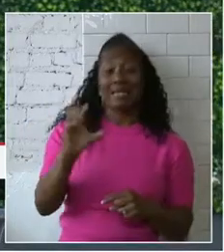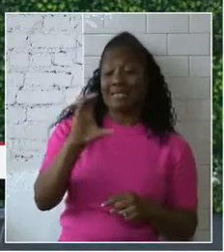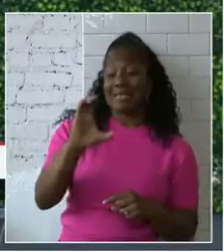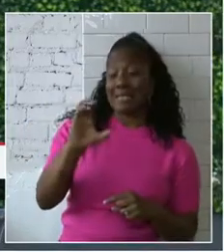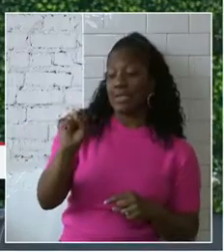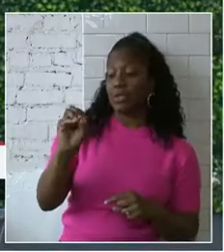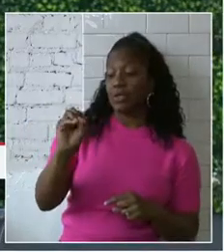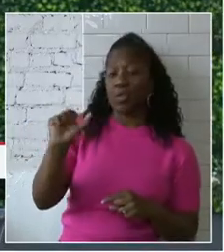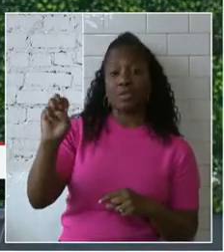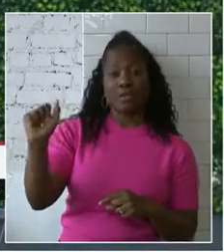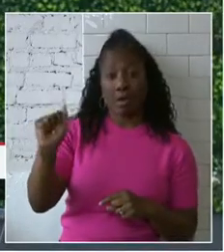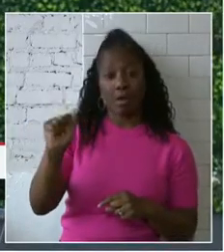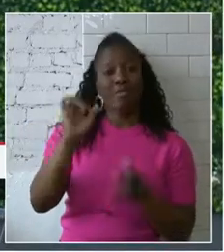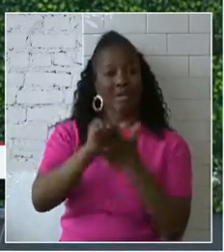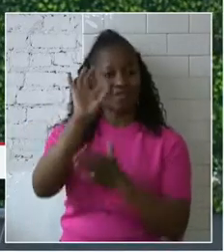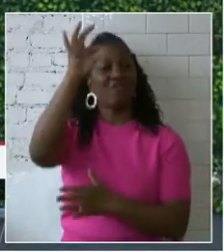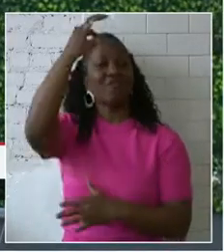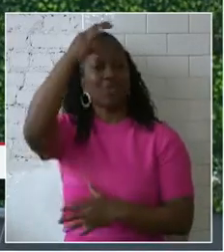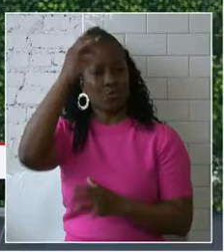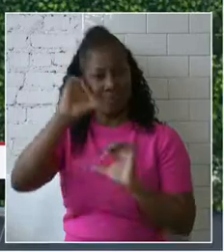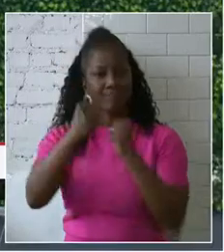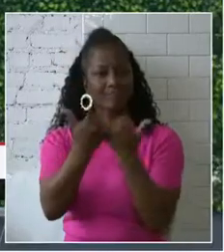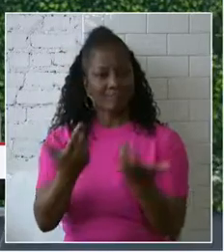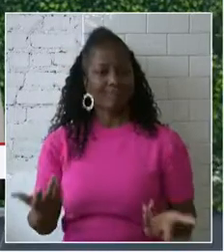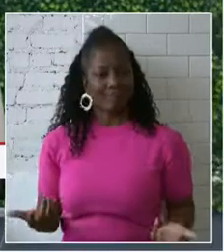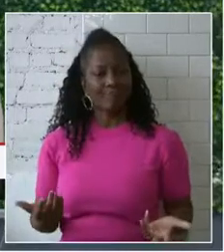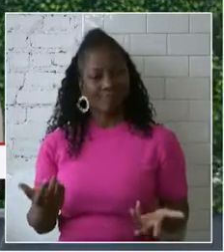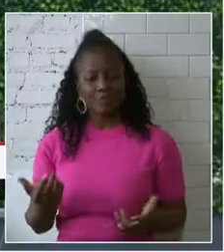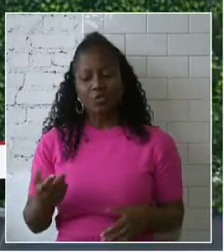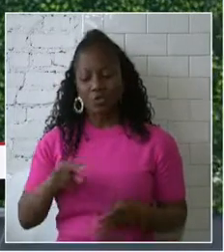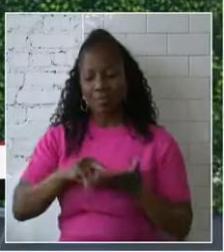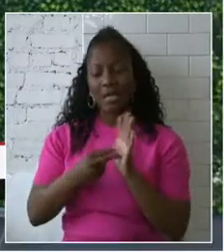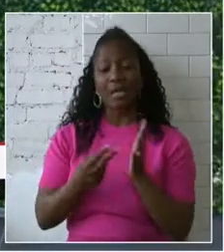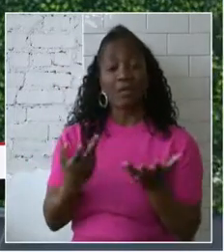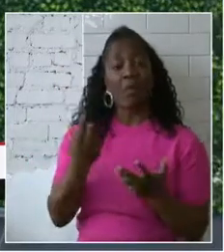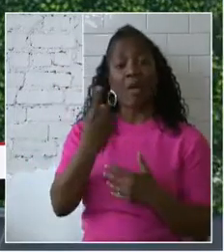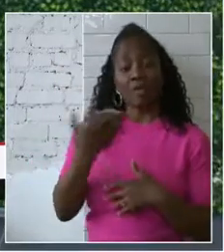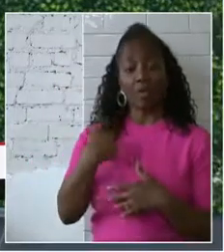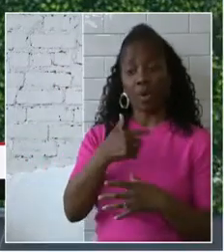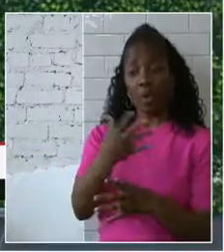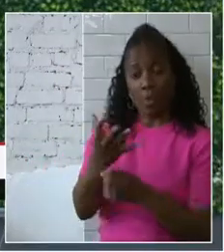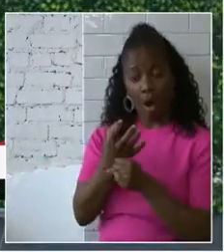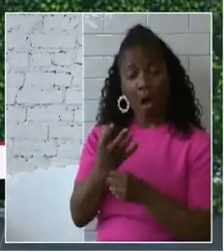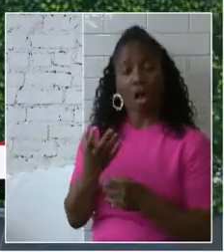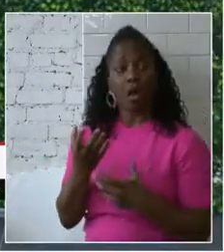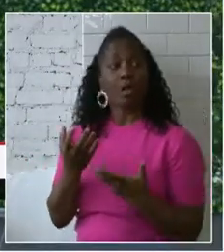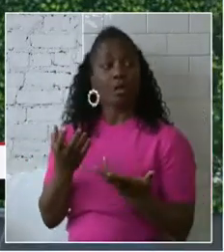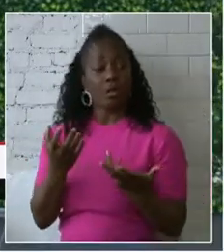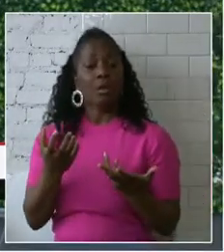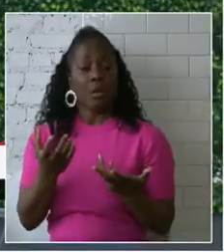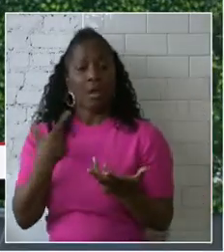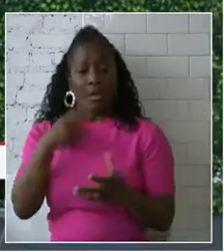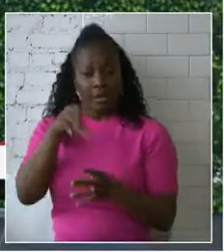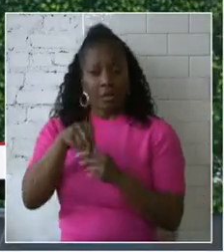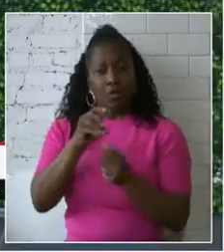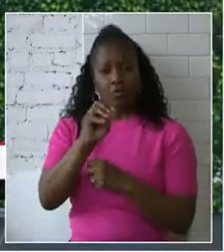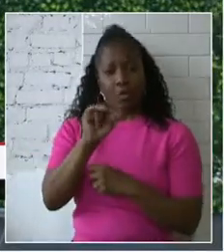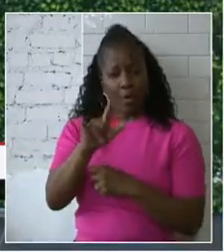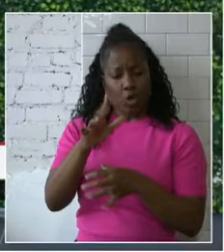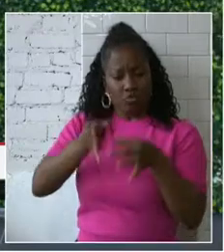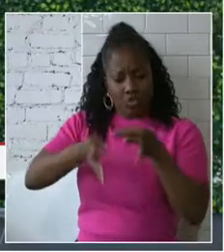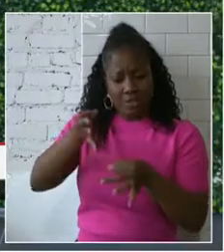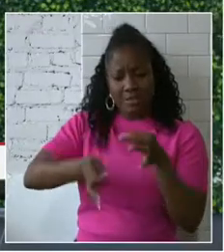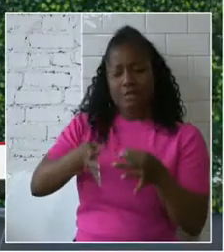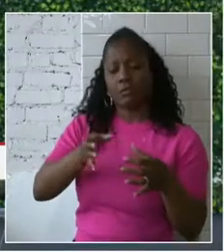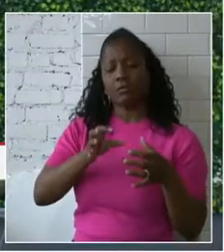agency. And so the thing that we want, we of course participate with CSOSA in our Criminal Justice